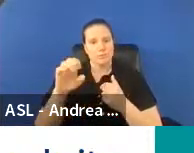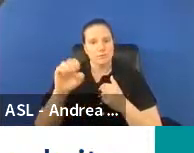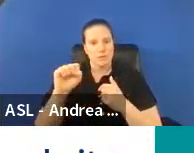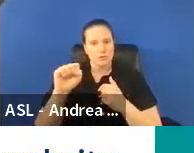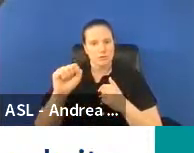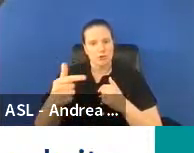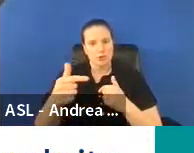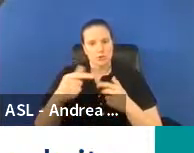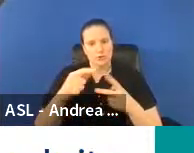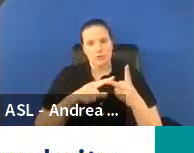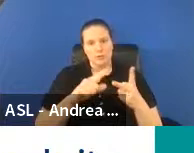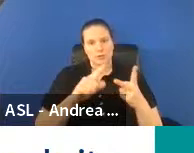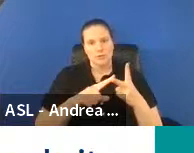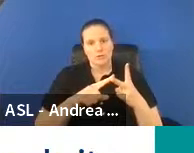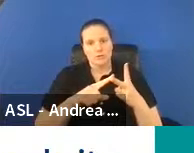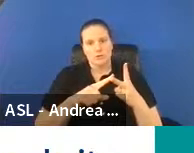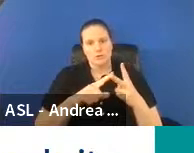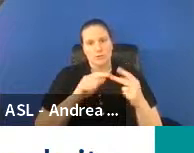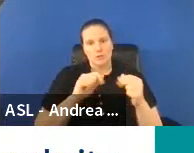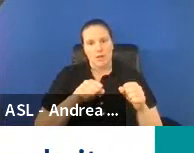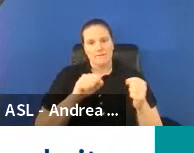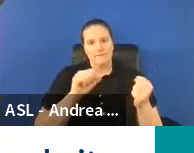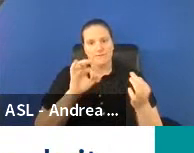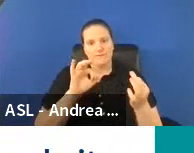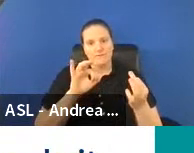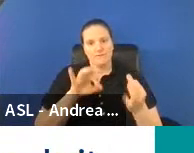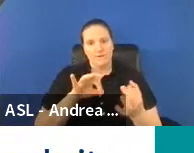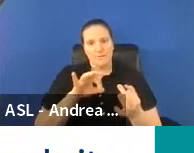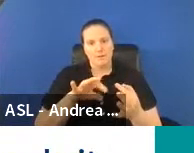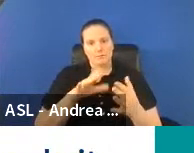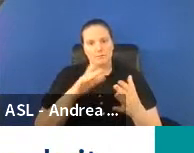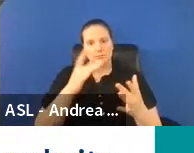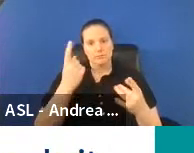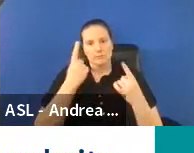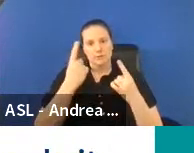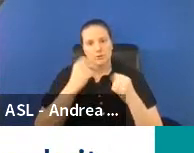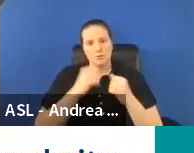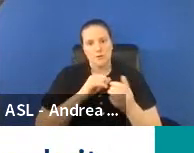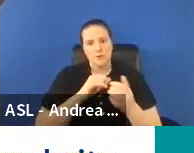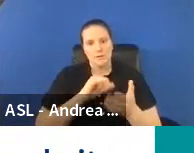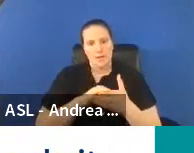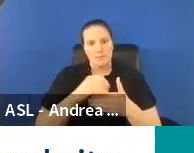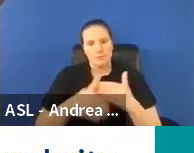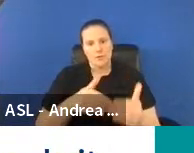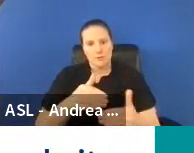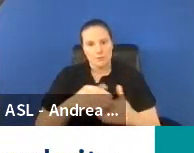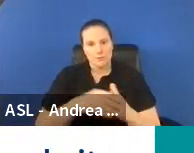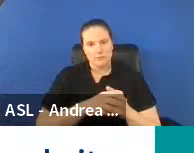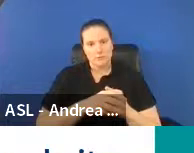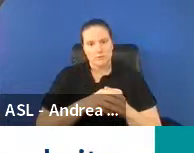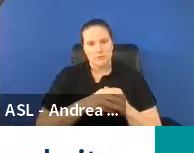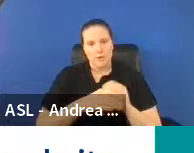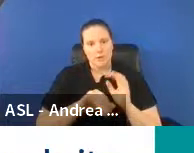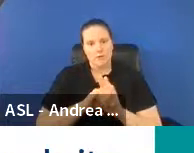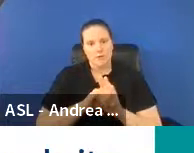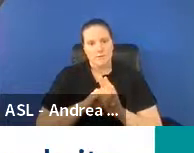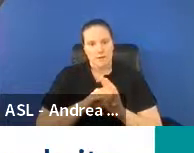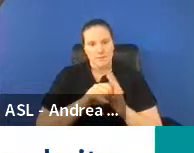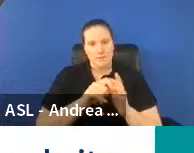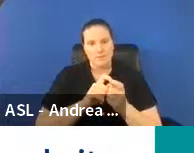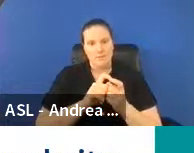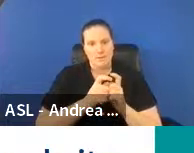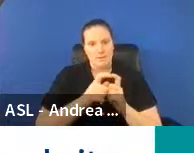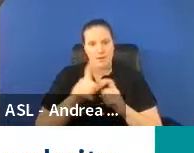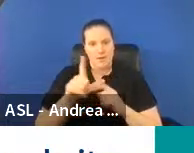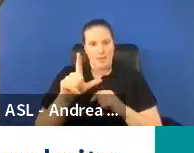we'll be giving feedback will be considered in our decision-making processes to identify a modified